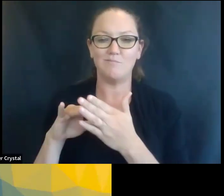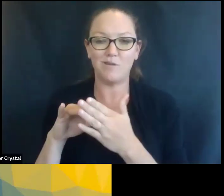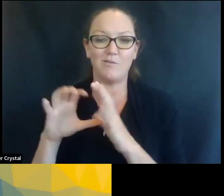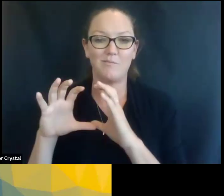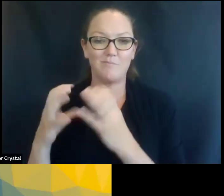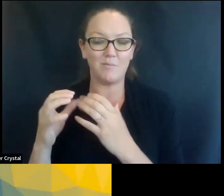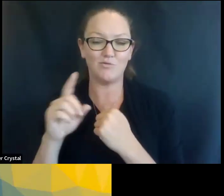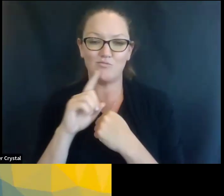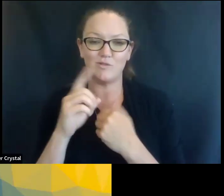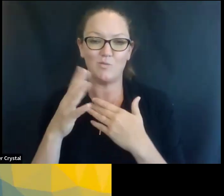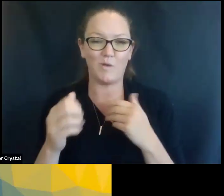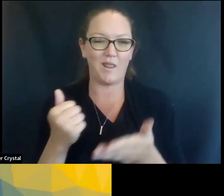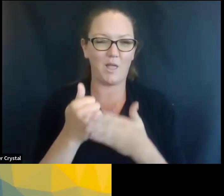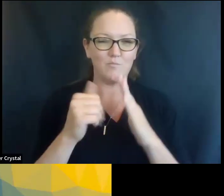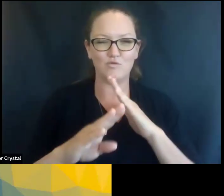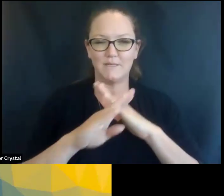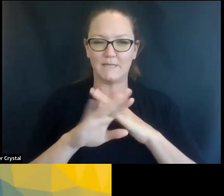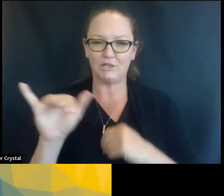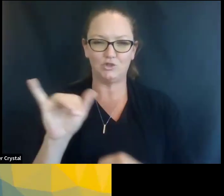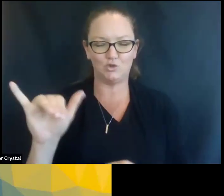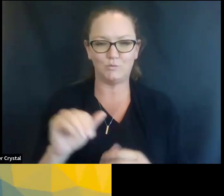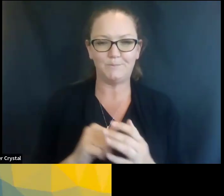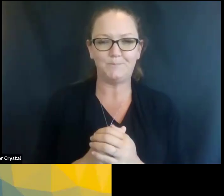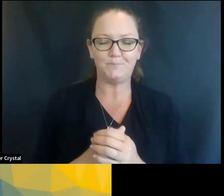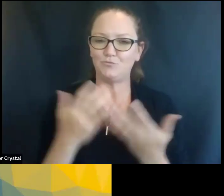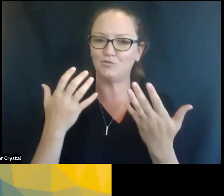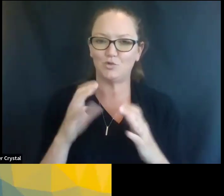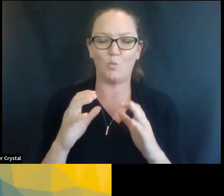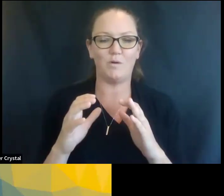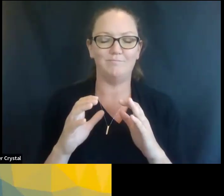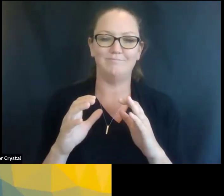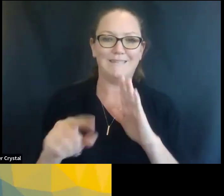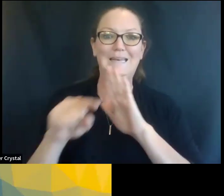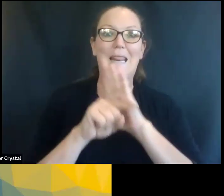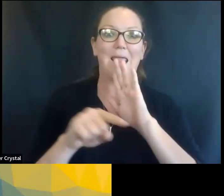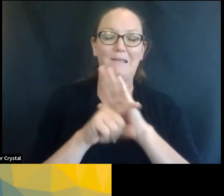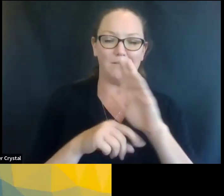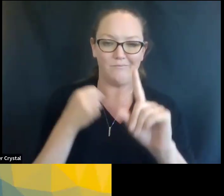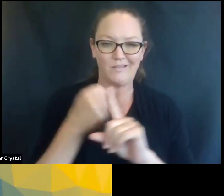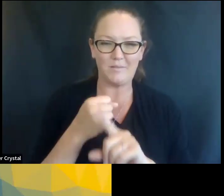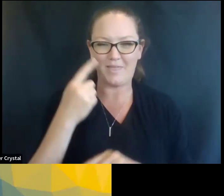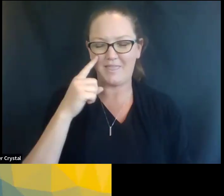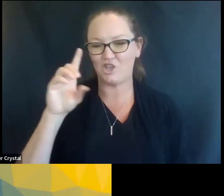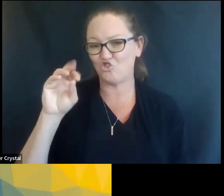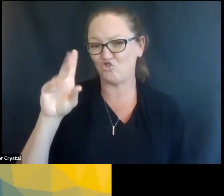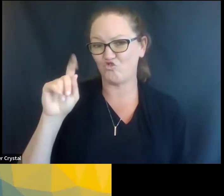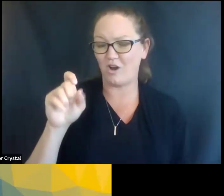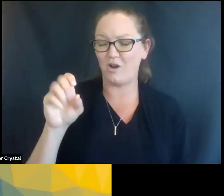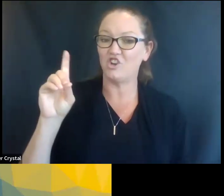help protect folks that we connect from the negative harms. And I think Drop is a really good tool because I was going to say,